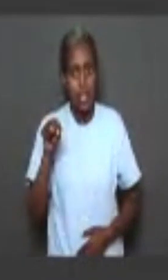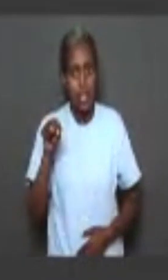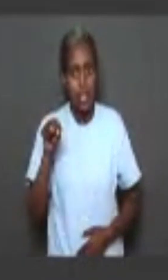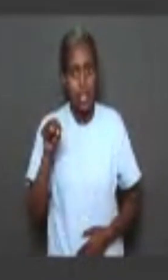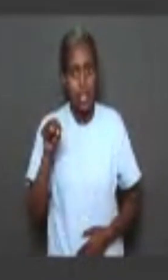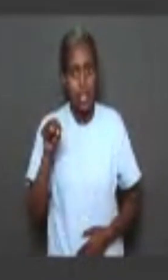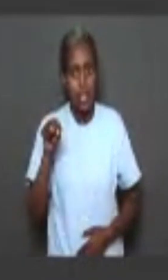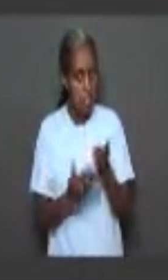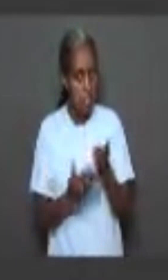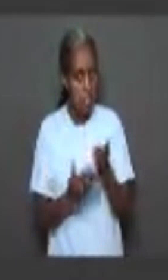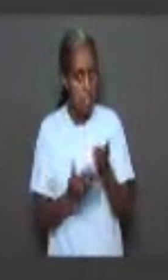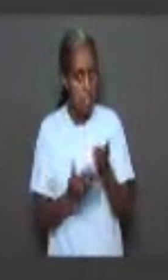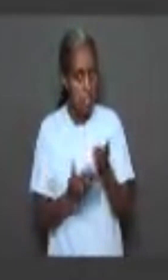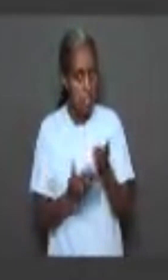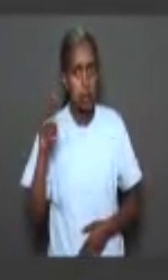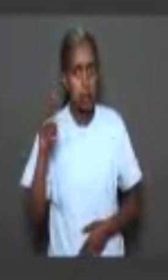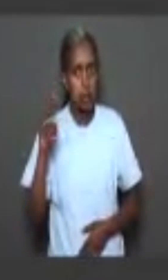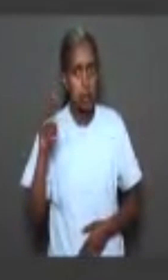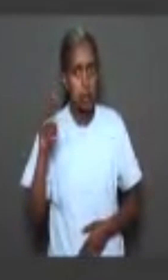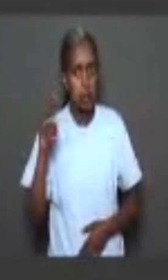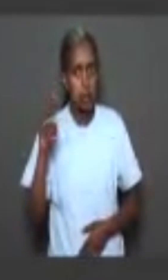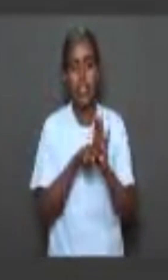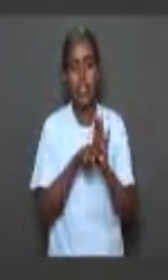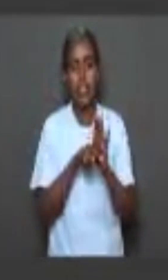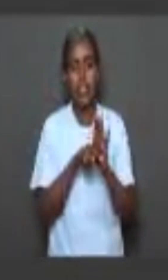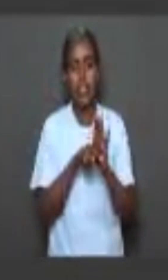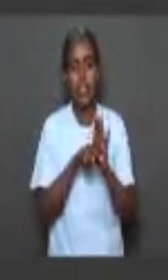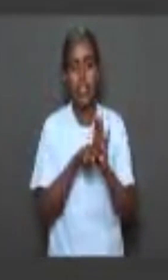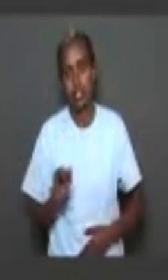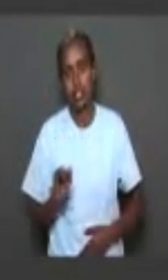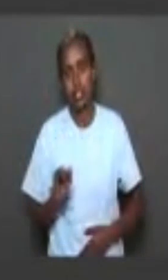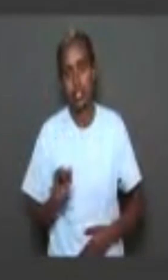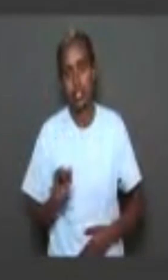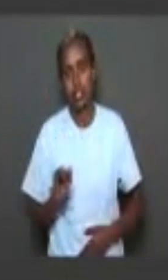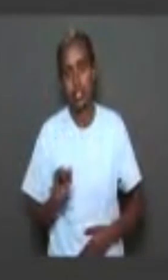some non-negative integer.